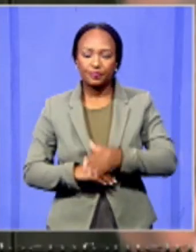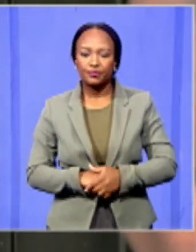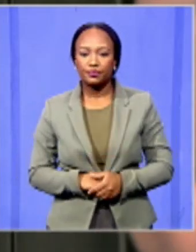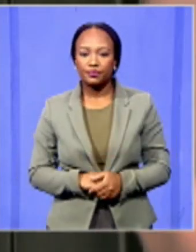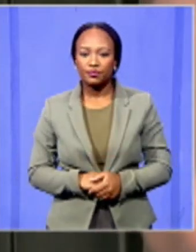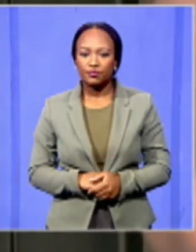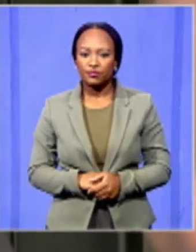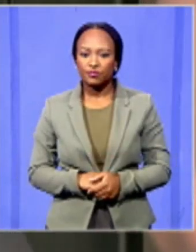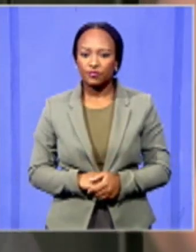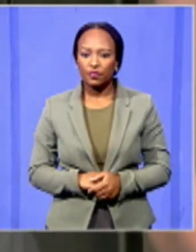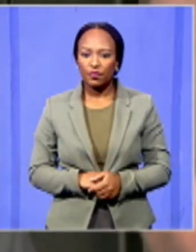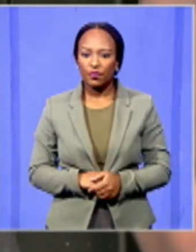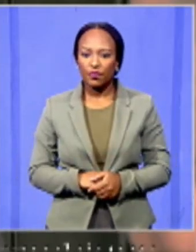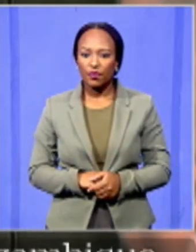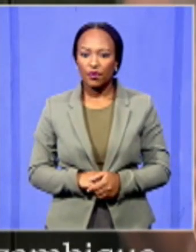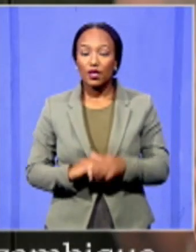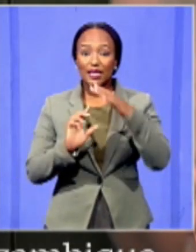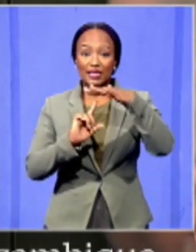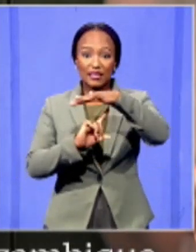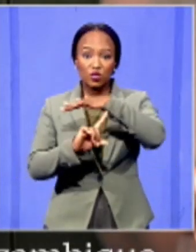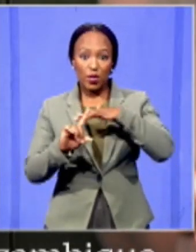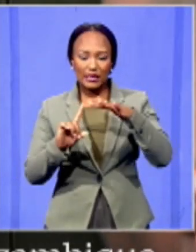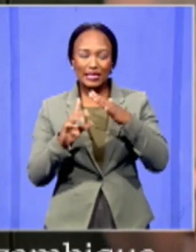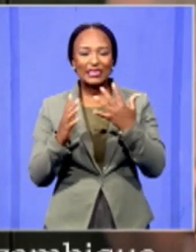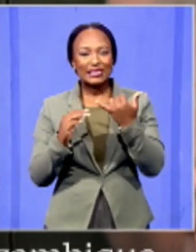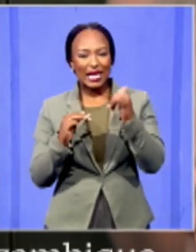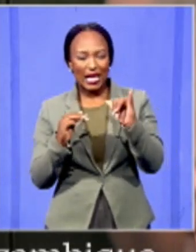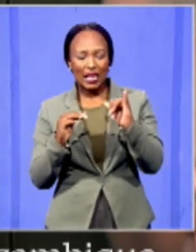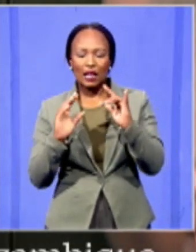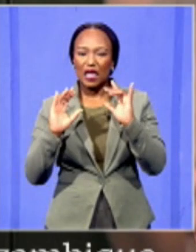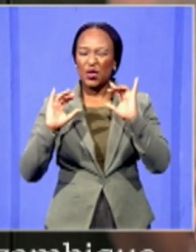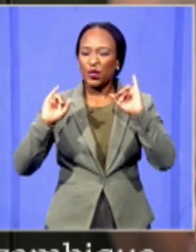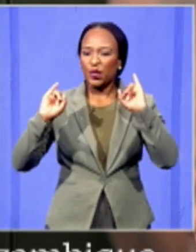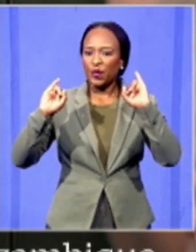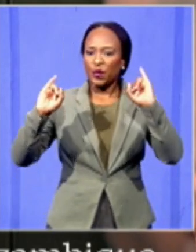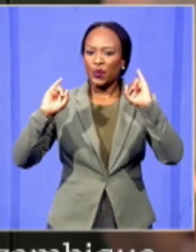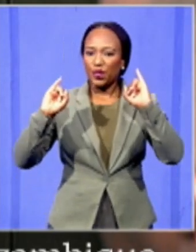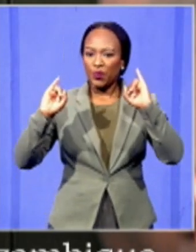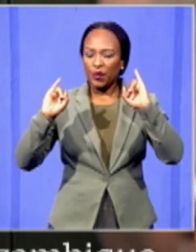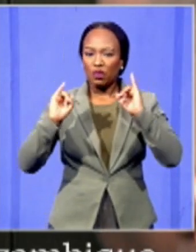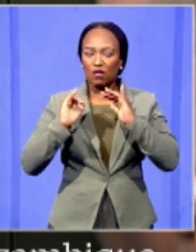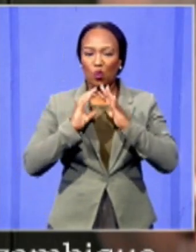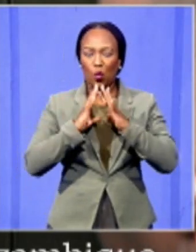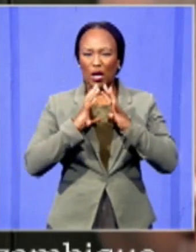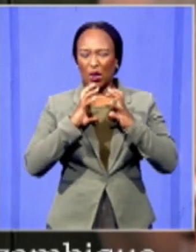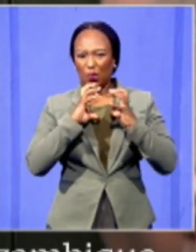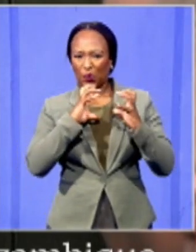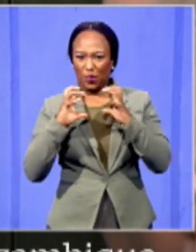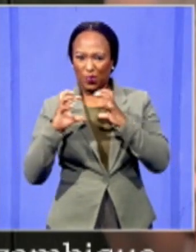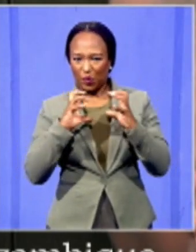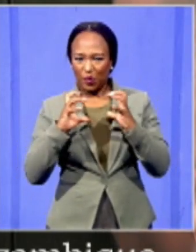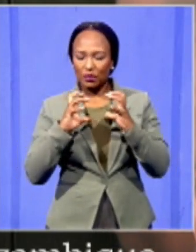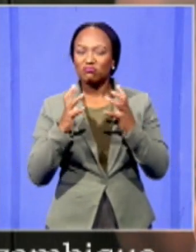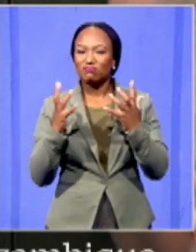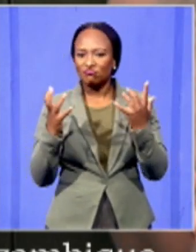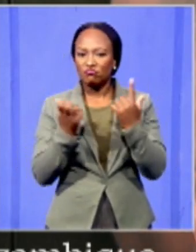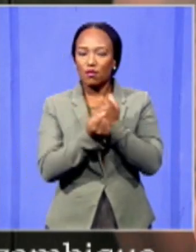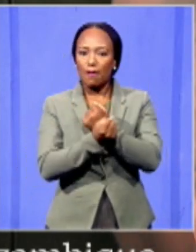The situation remains tense and there is commitment in terms of transporting the